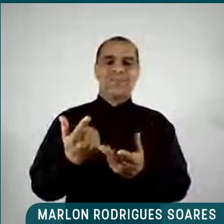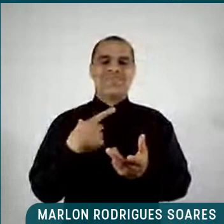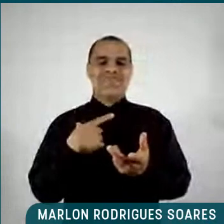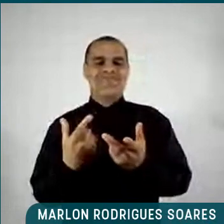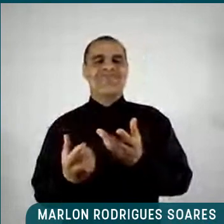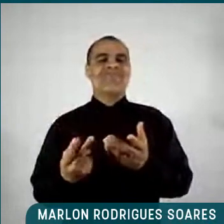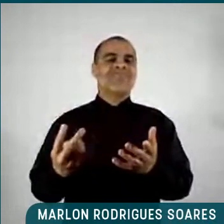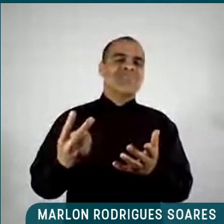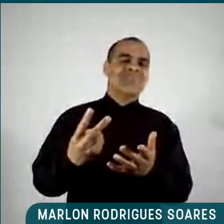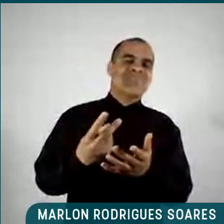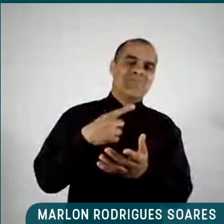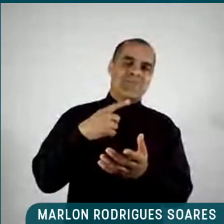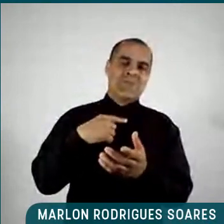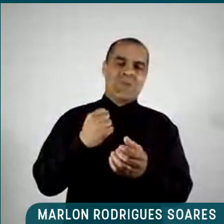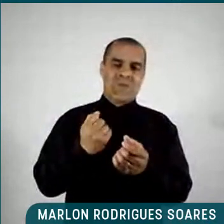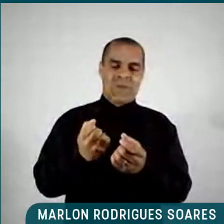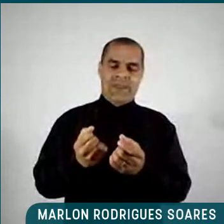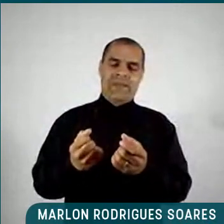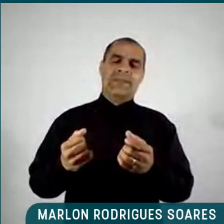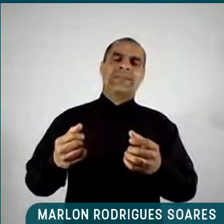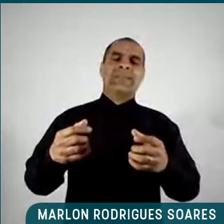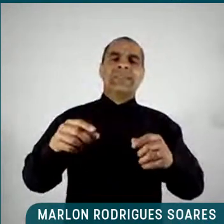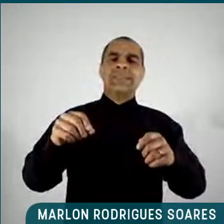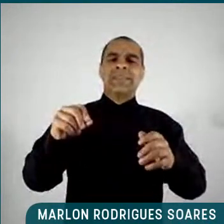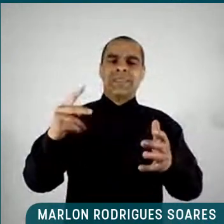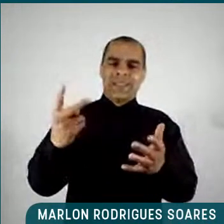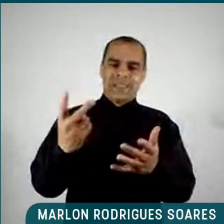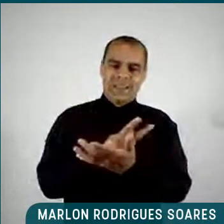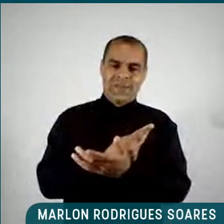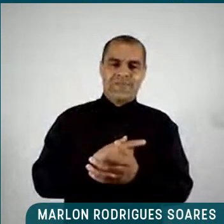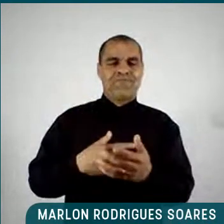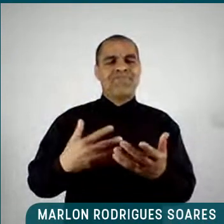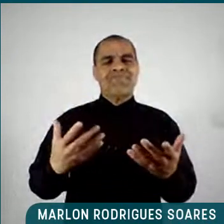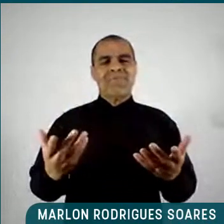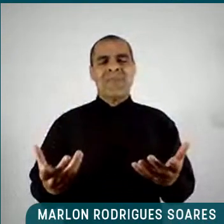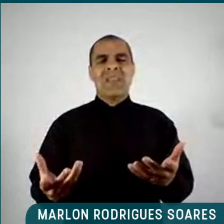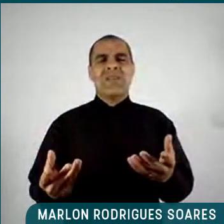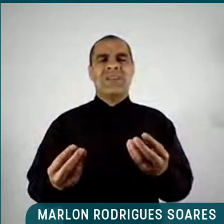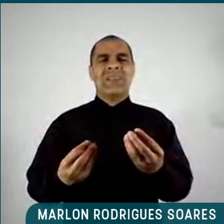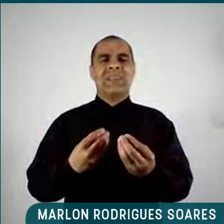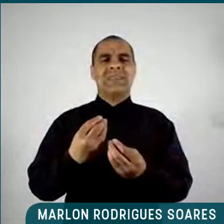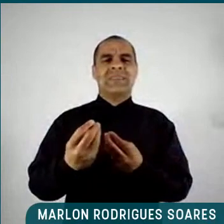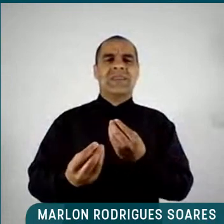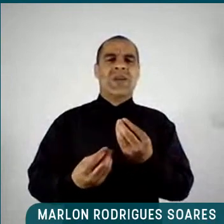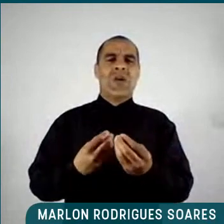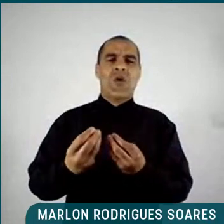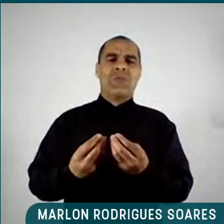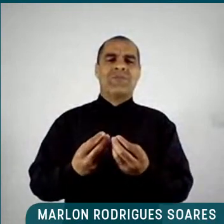is related to some presumptions and